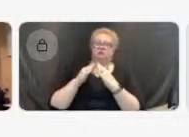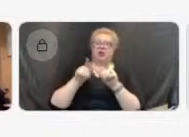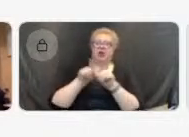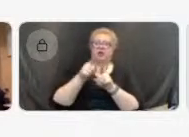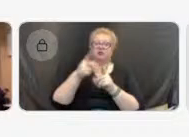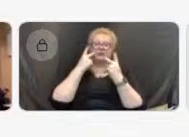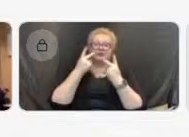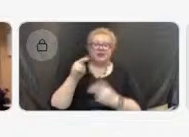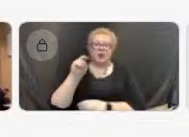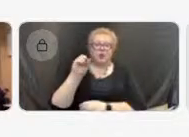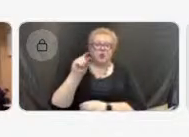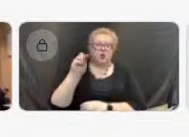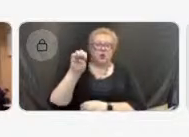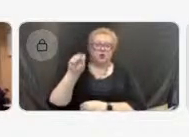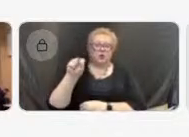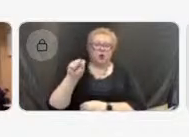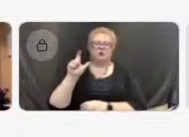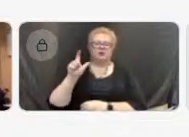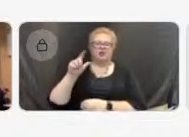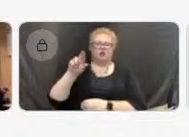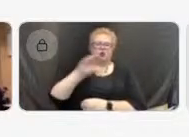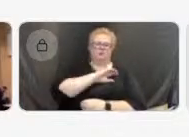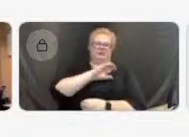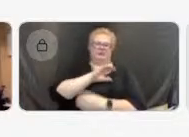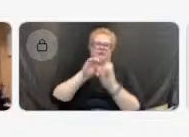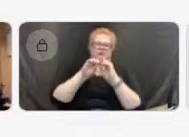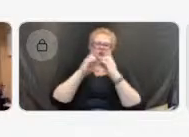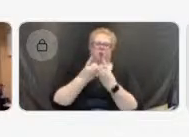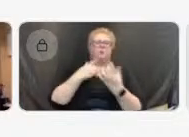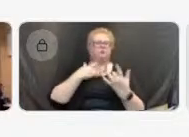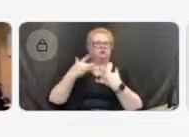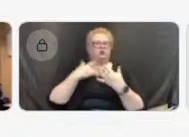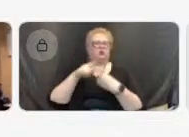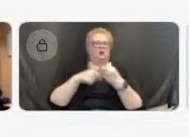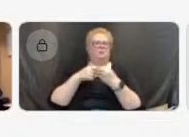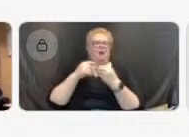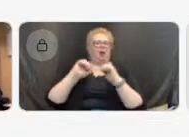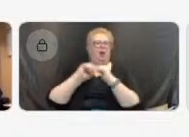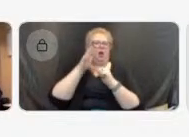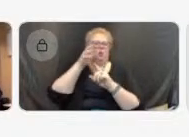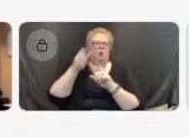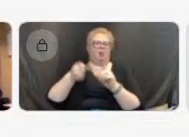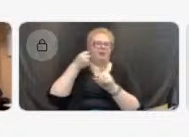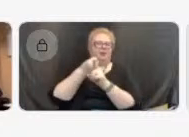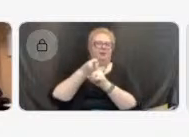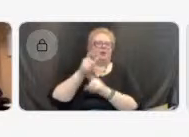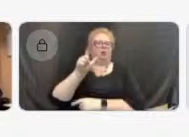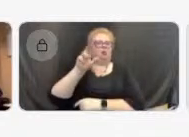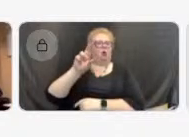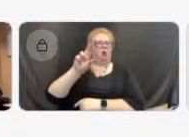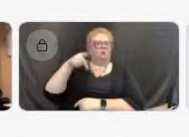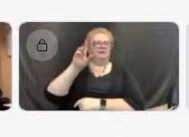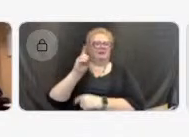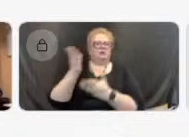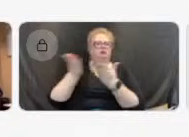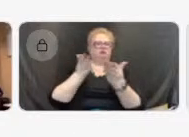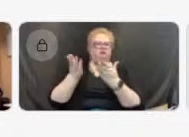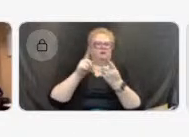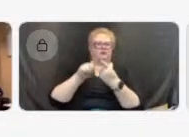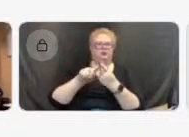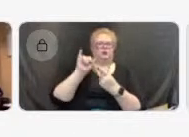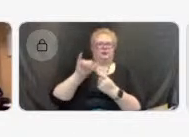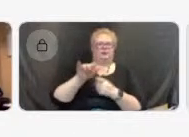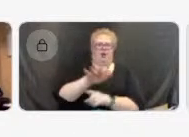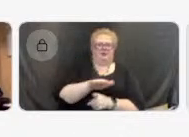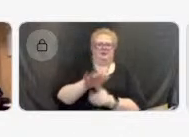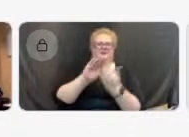Little Rock Police Department indicated a concern for impact on police services due to the expansion of the city limit at a time when we